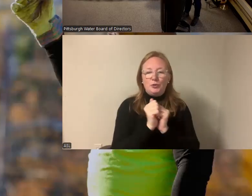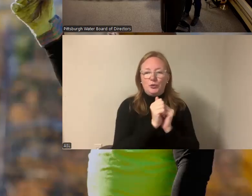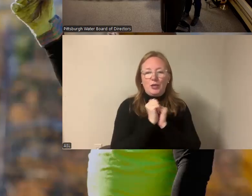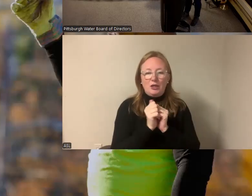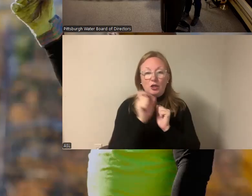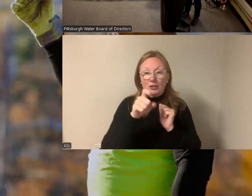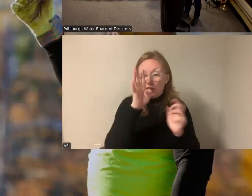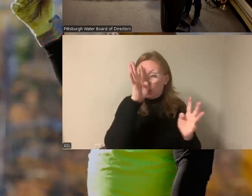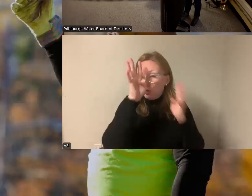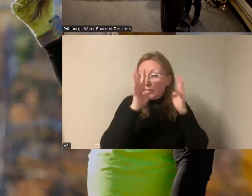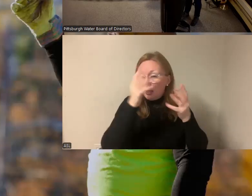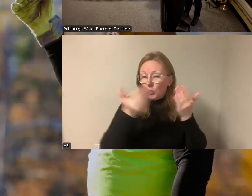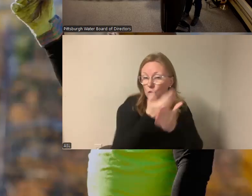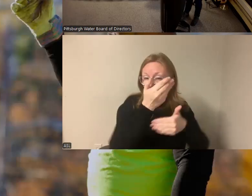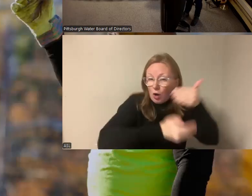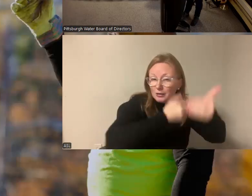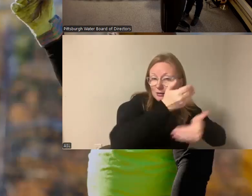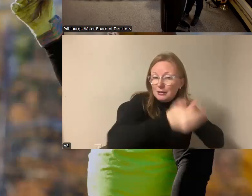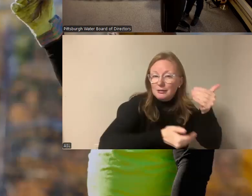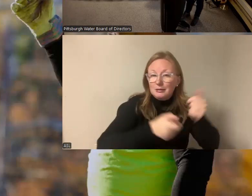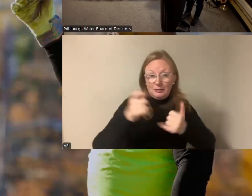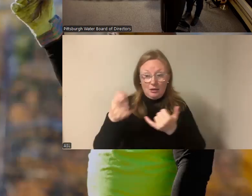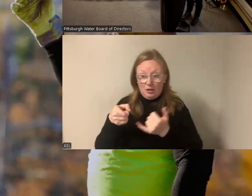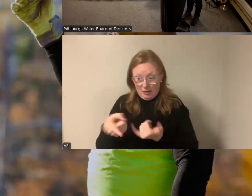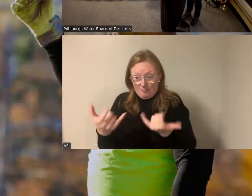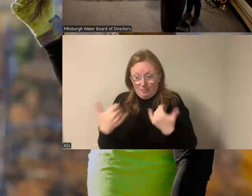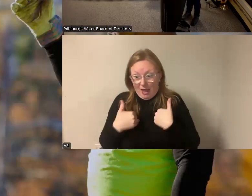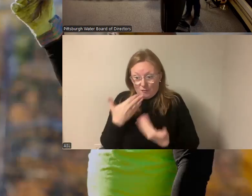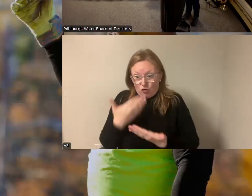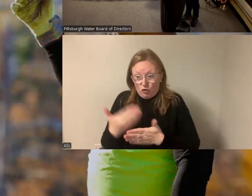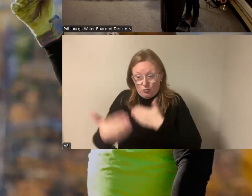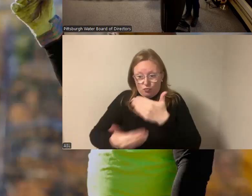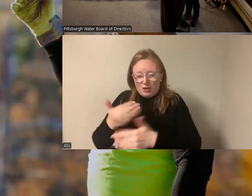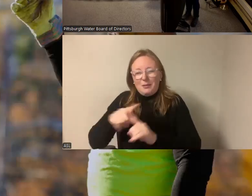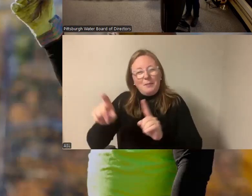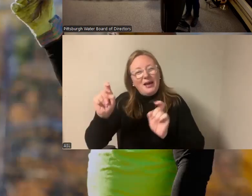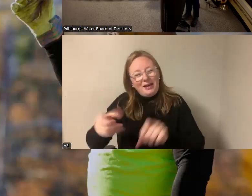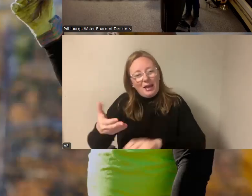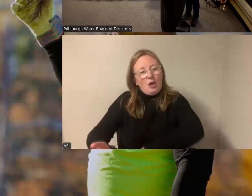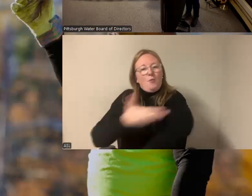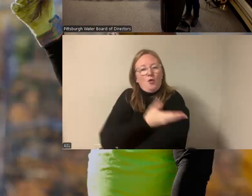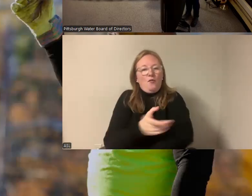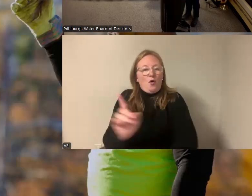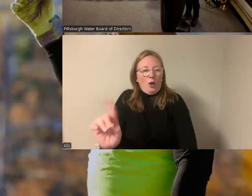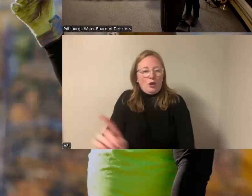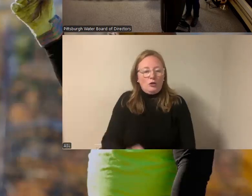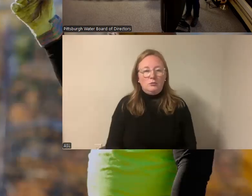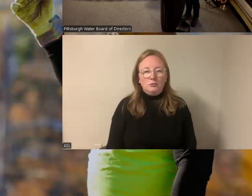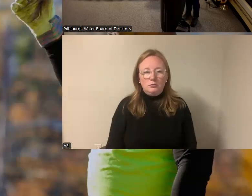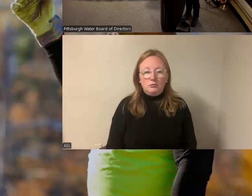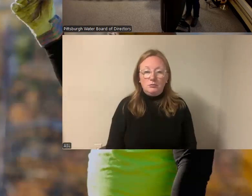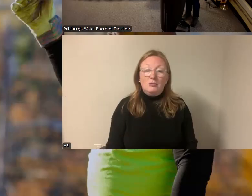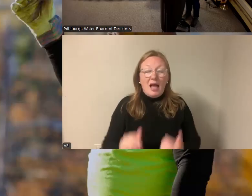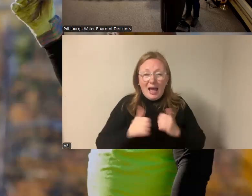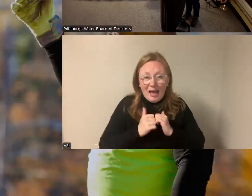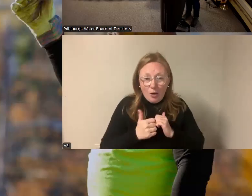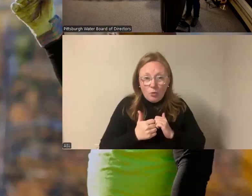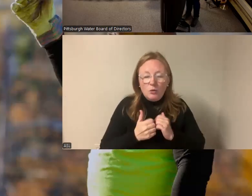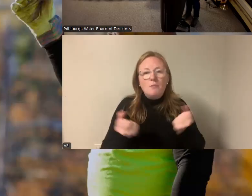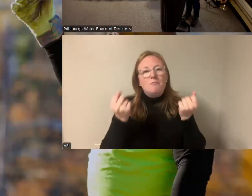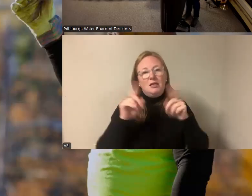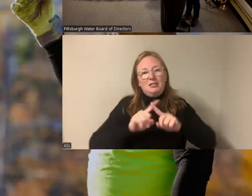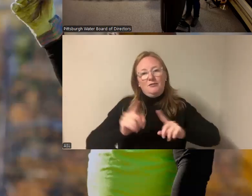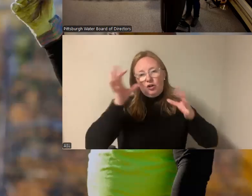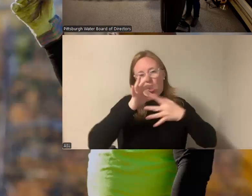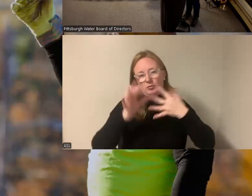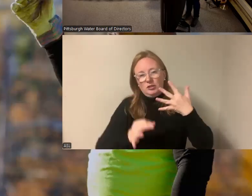need to create new processes or improve current work processes with our valves? And we're going to achieve that through a number of things. We certainly want to look